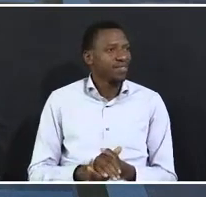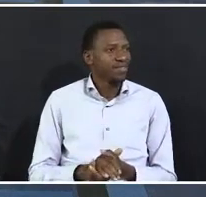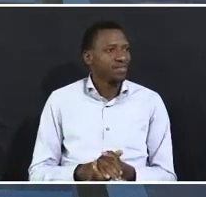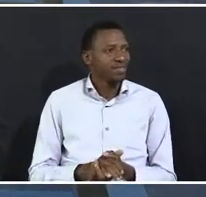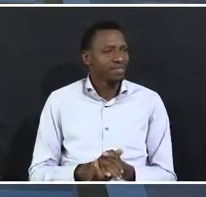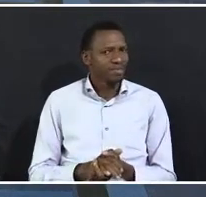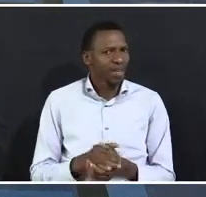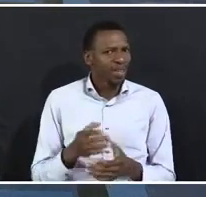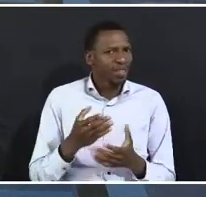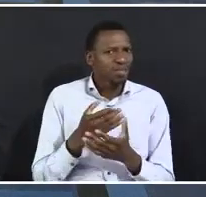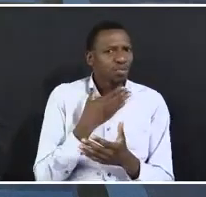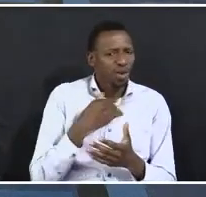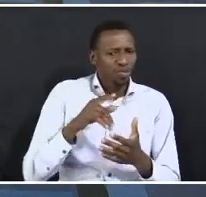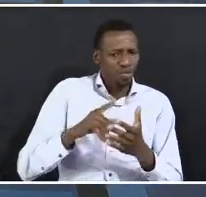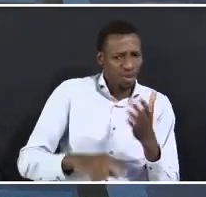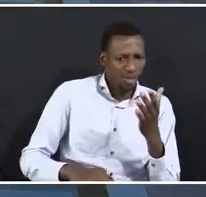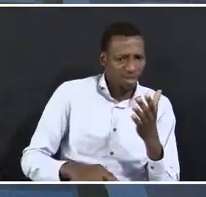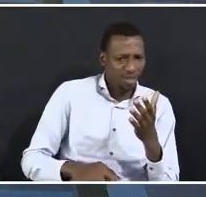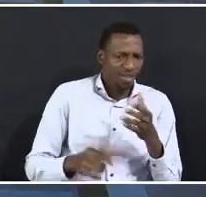Leading to what?